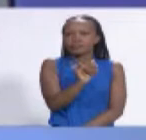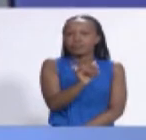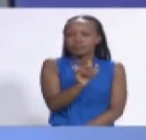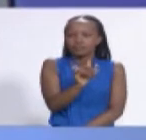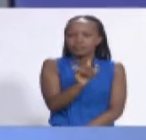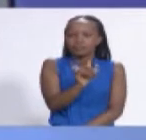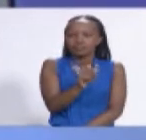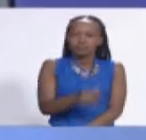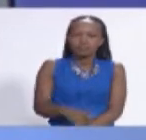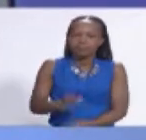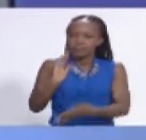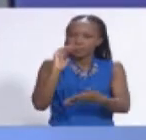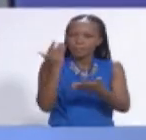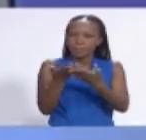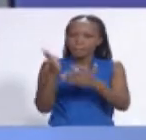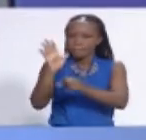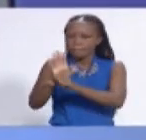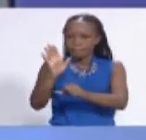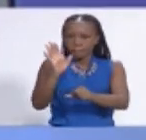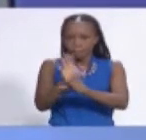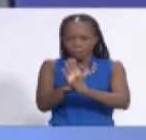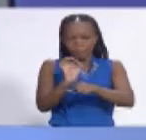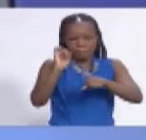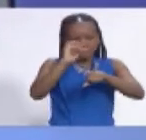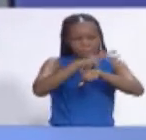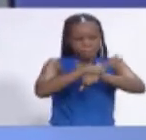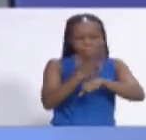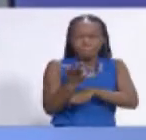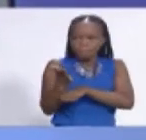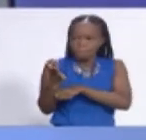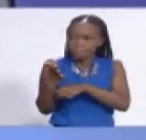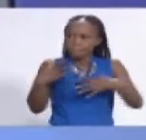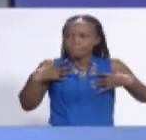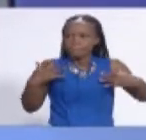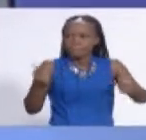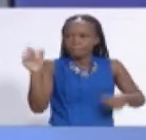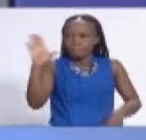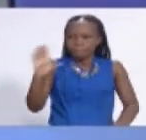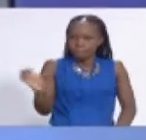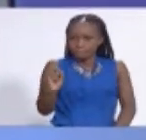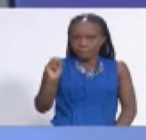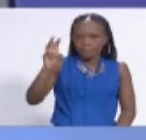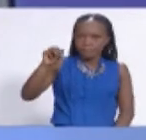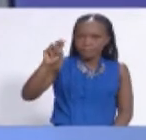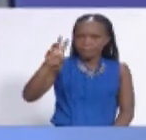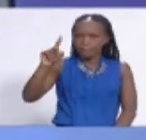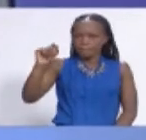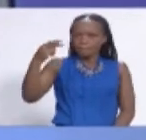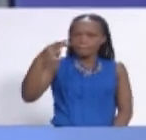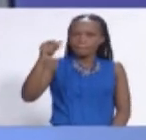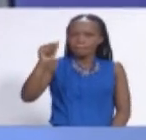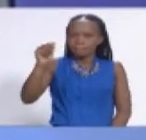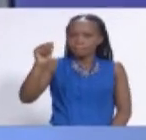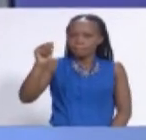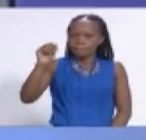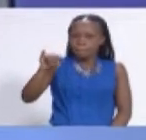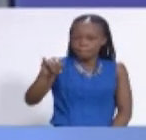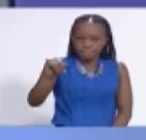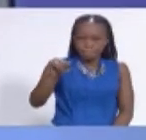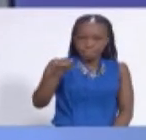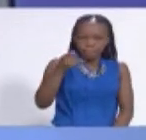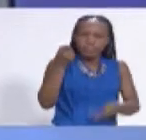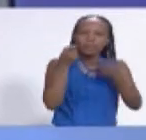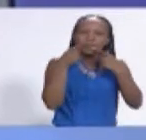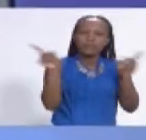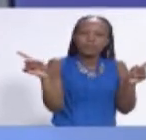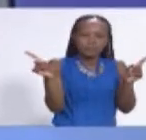Right, thanks very much, Abdi. Now, earlier on, the health CS, and that is Mutahi Kagwe, of course, during the press briefing, announced that